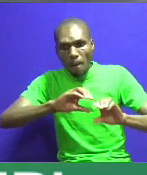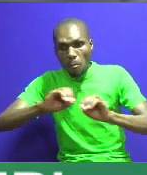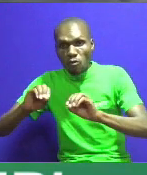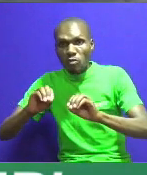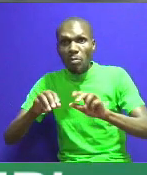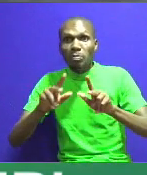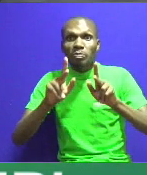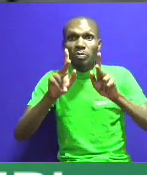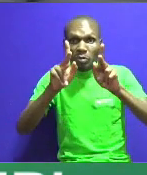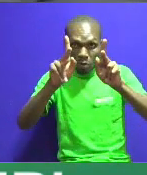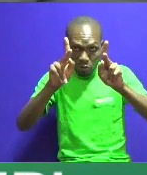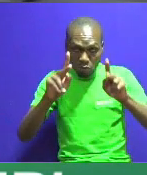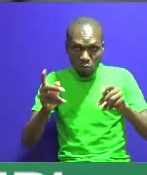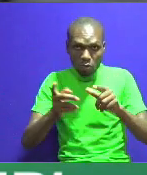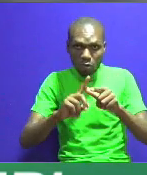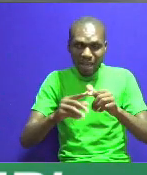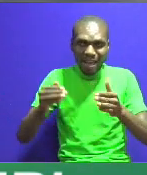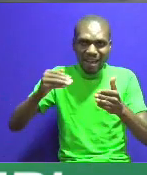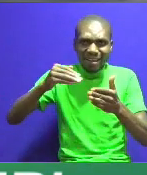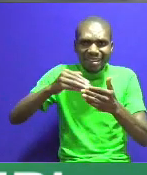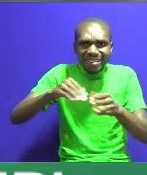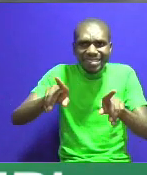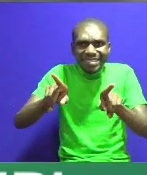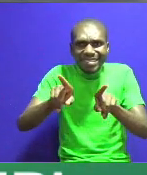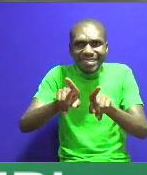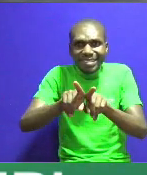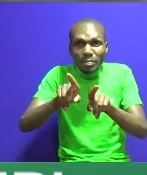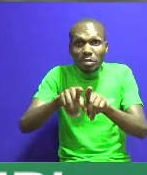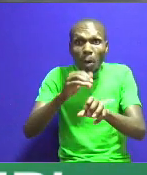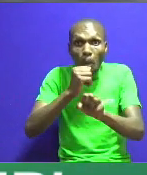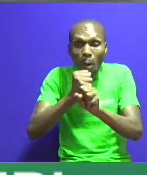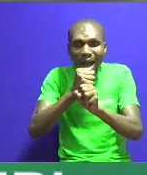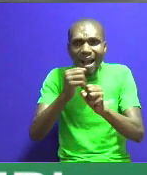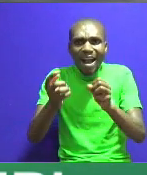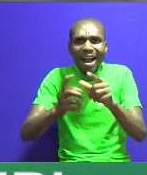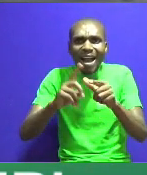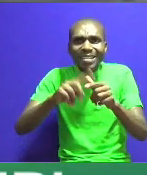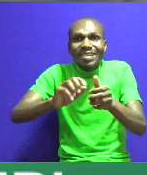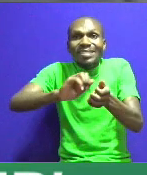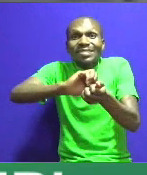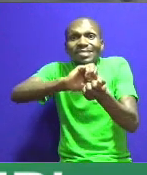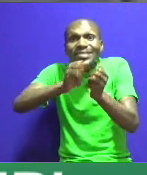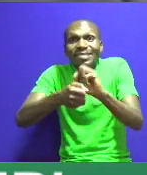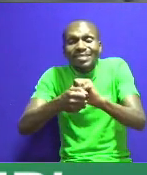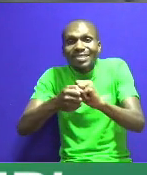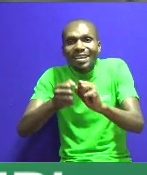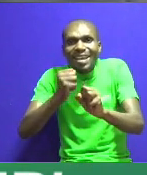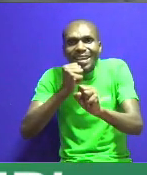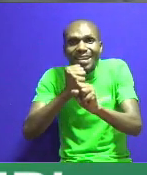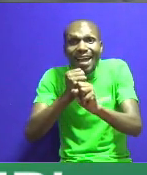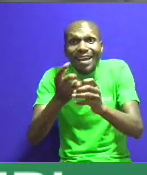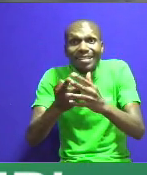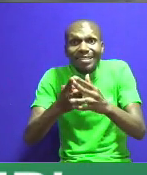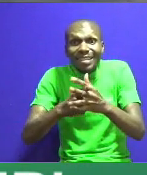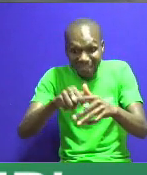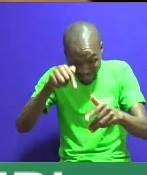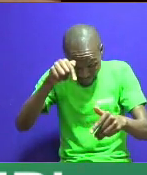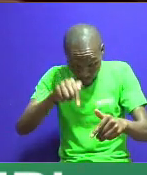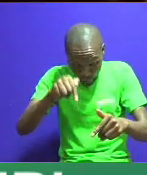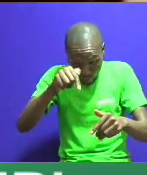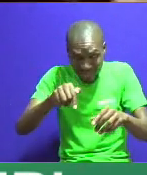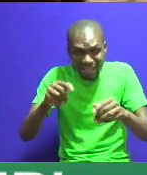International Airport, again in the same capacity. These changes take effect